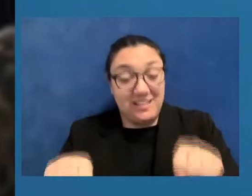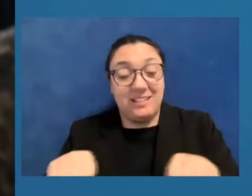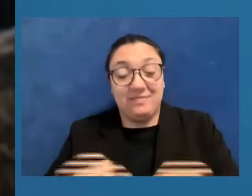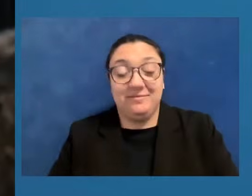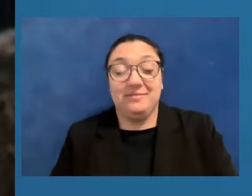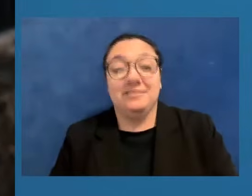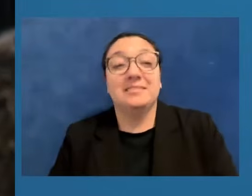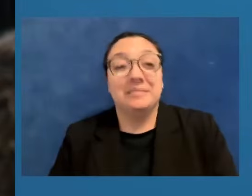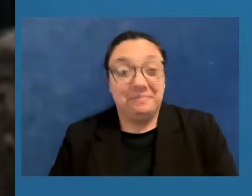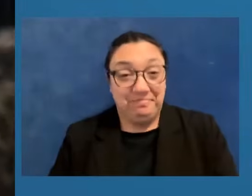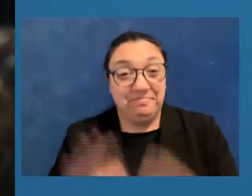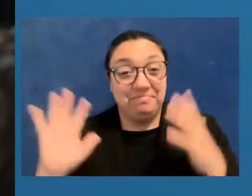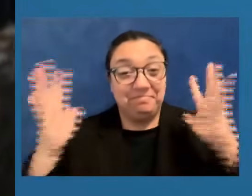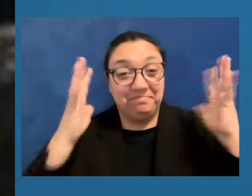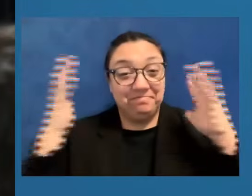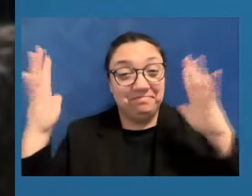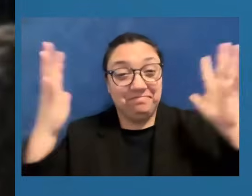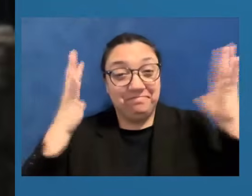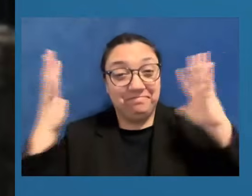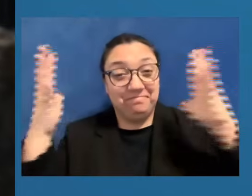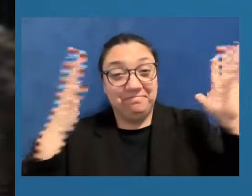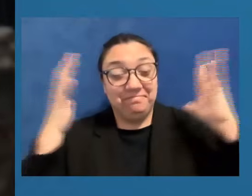you. Thank you.